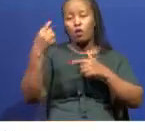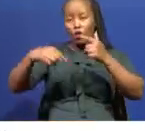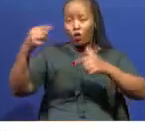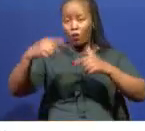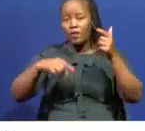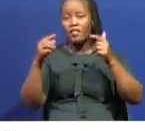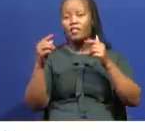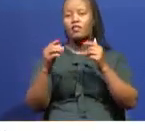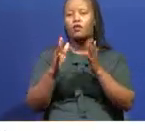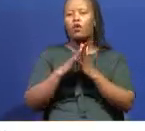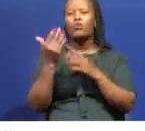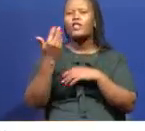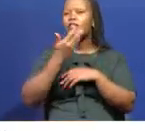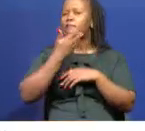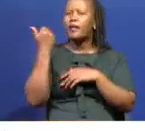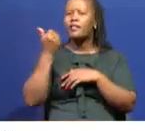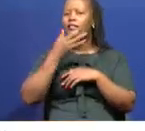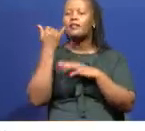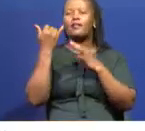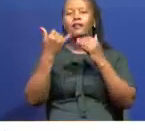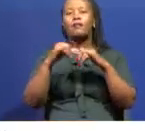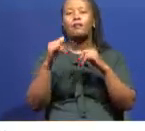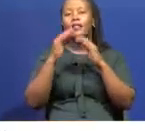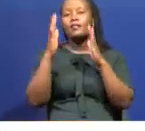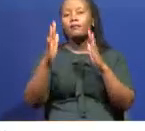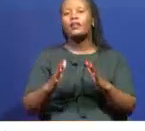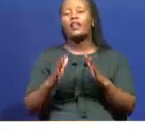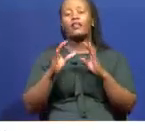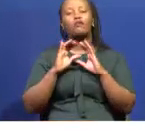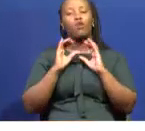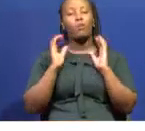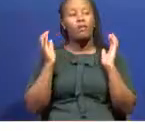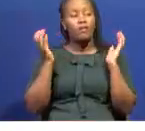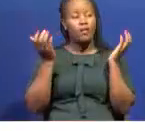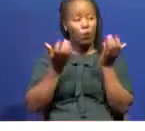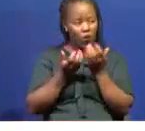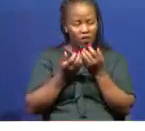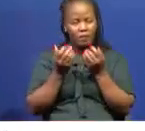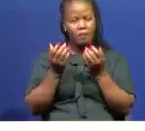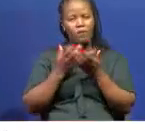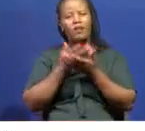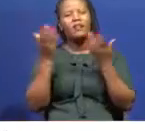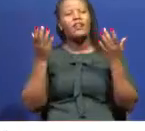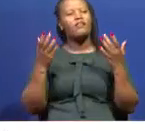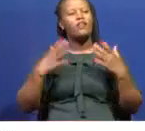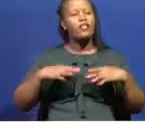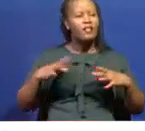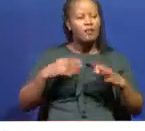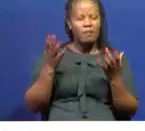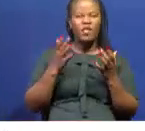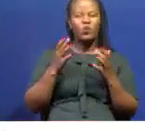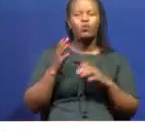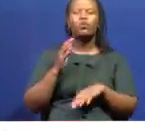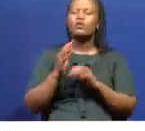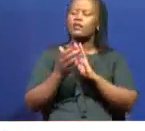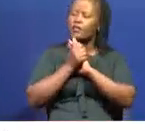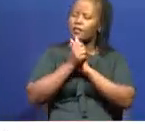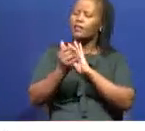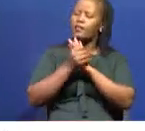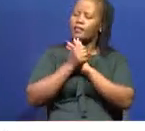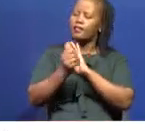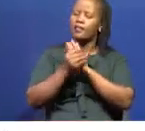best players from all over the world. So everybody in the field is very good, so you have